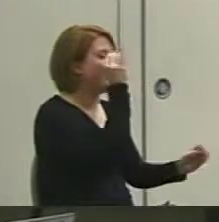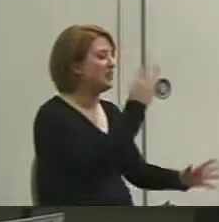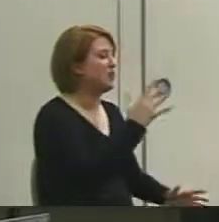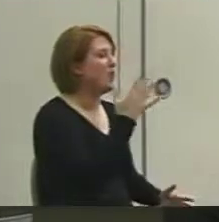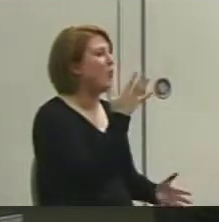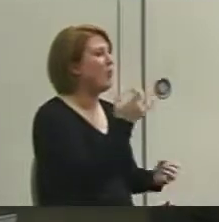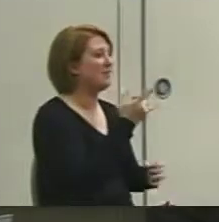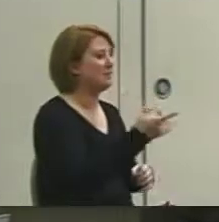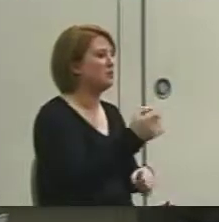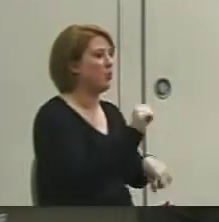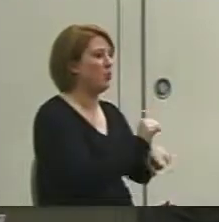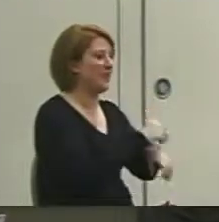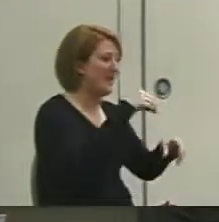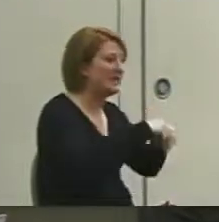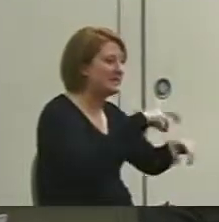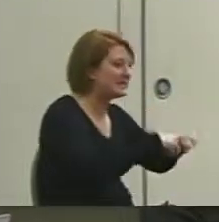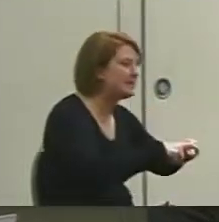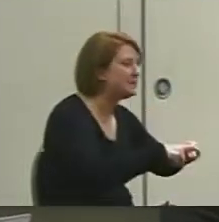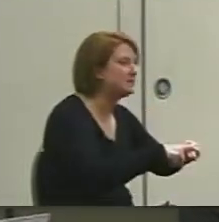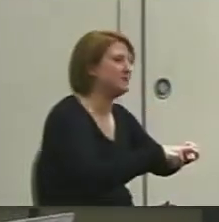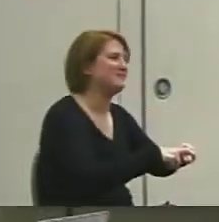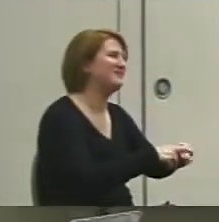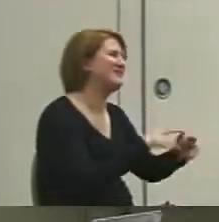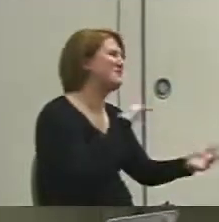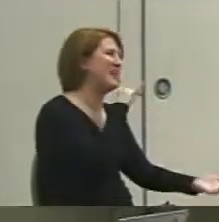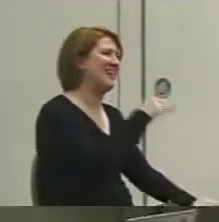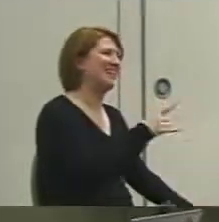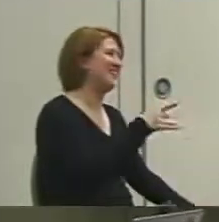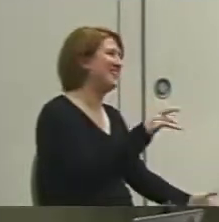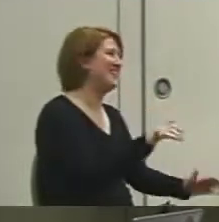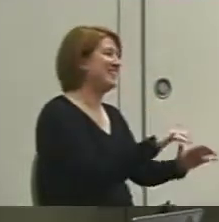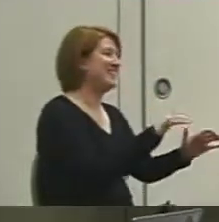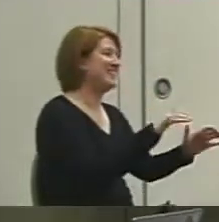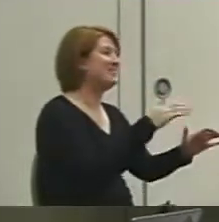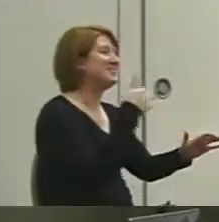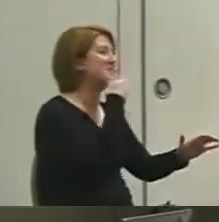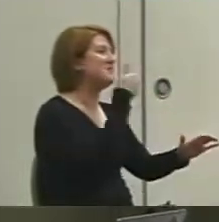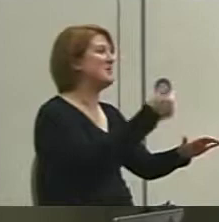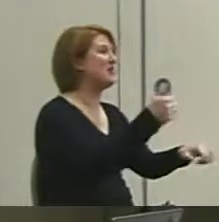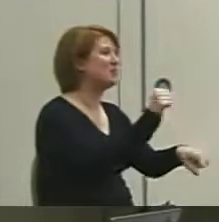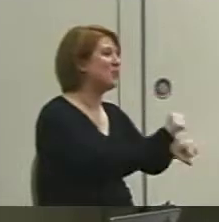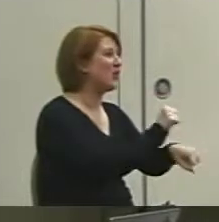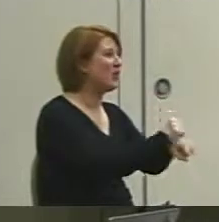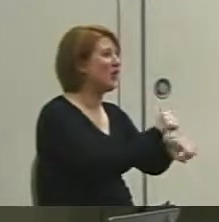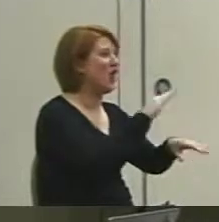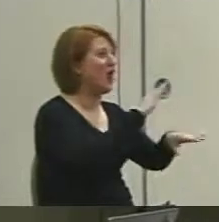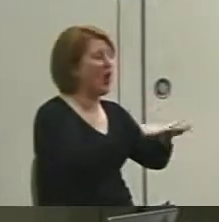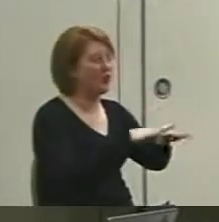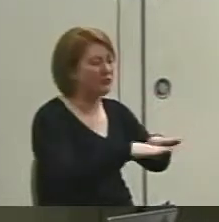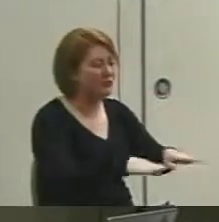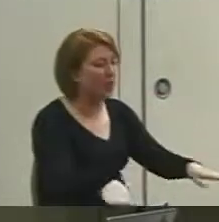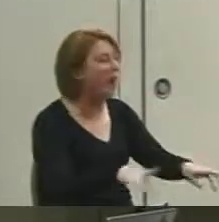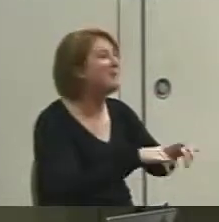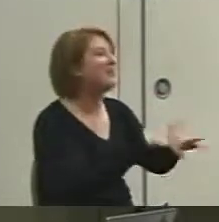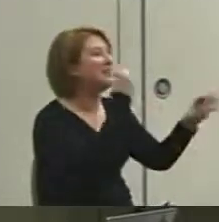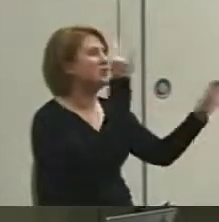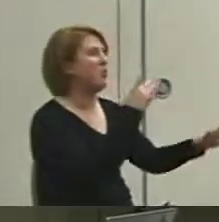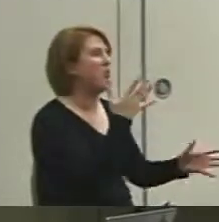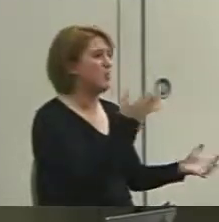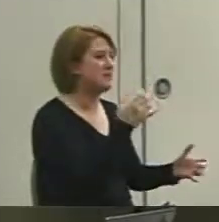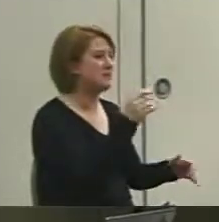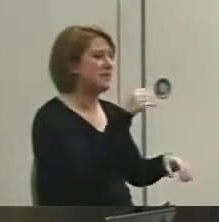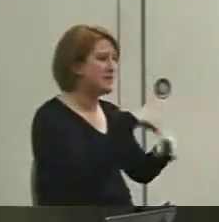work in a seat? And reality is, he does his work best on the floor or here and there, but she wants him in his